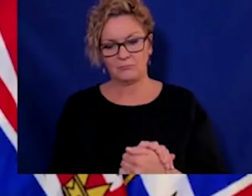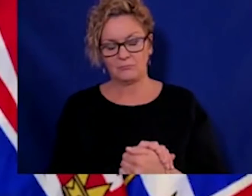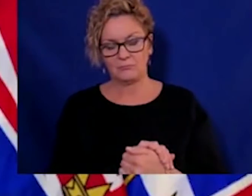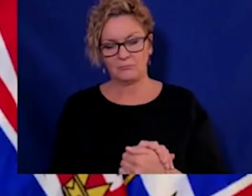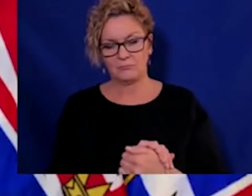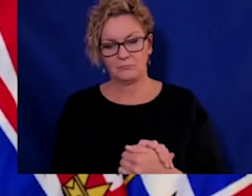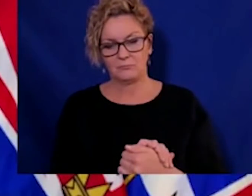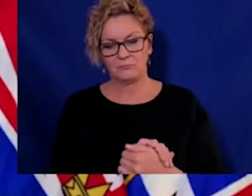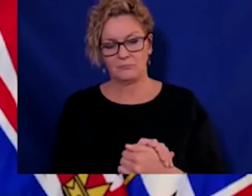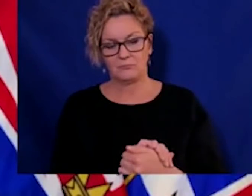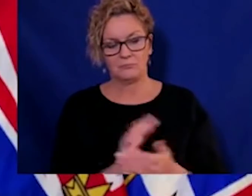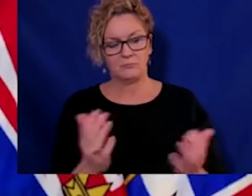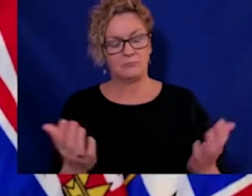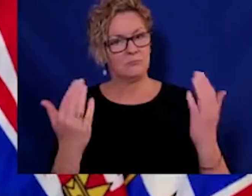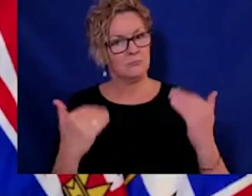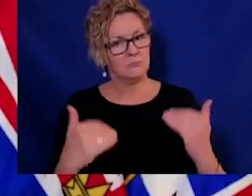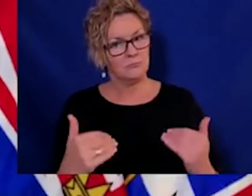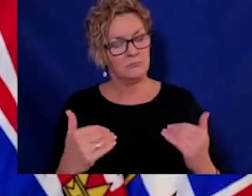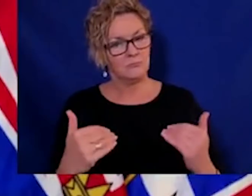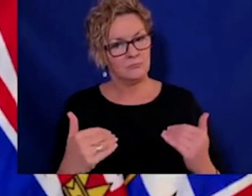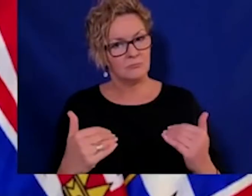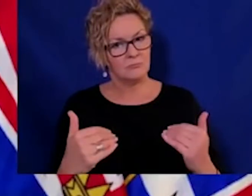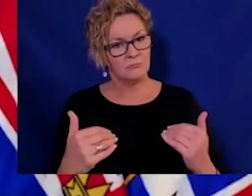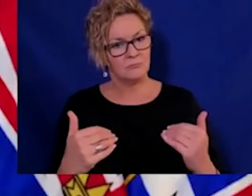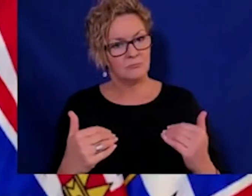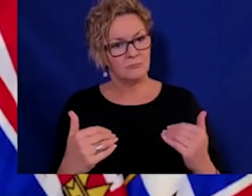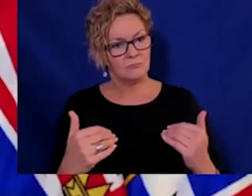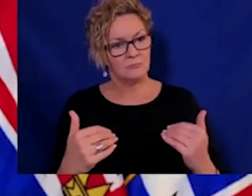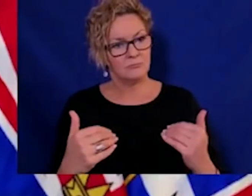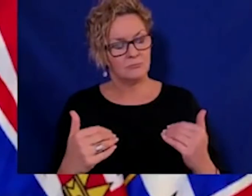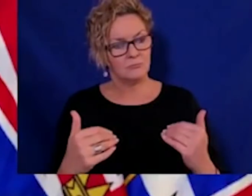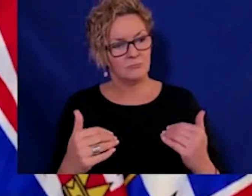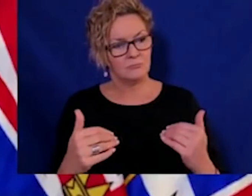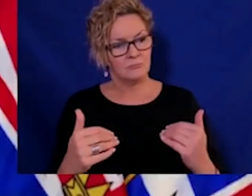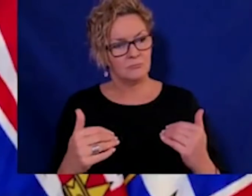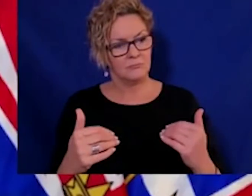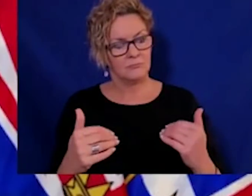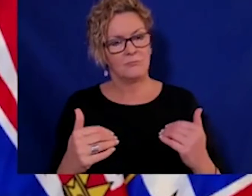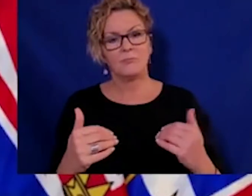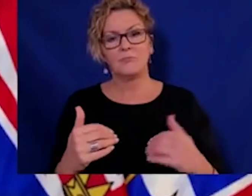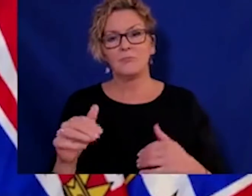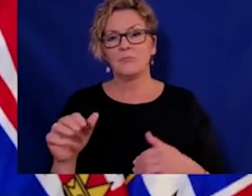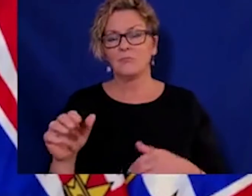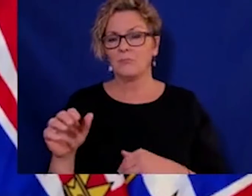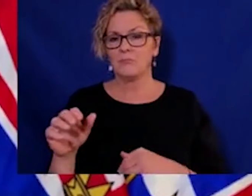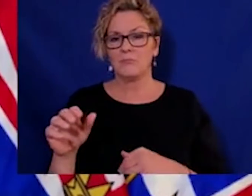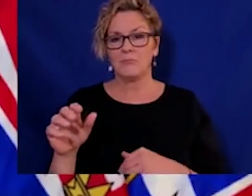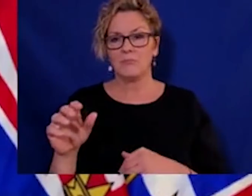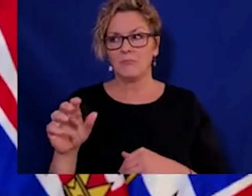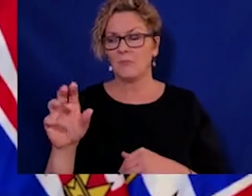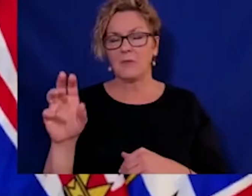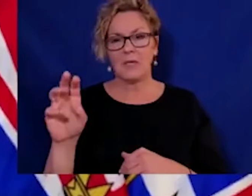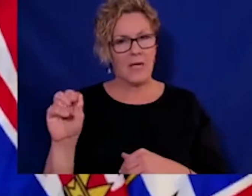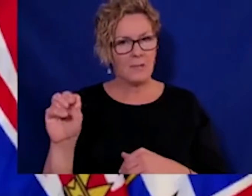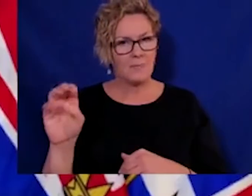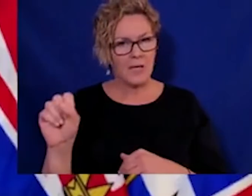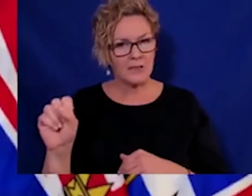staff. As well, there's been an outbreak. The outbreak at MSJ Distribution has been declared over.